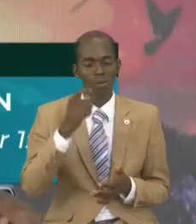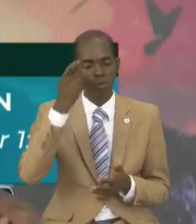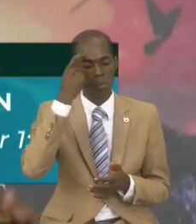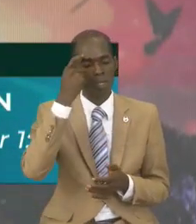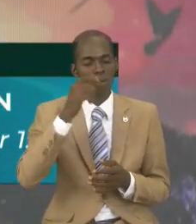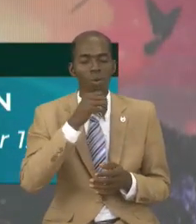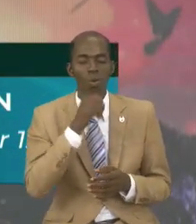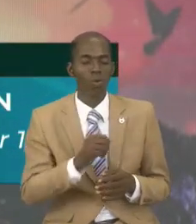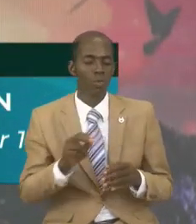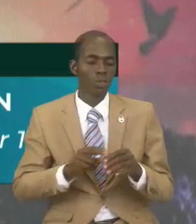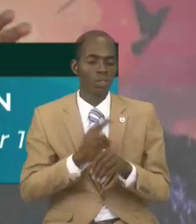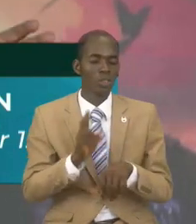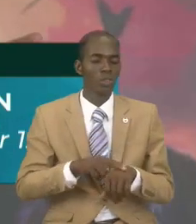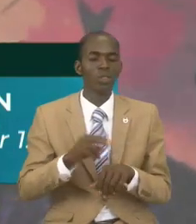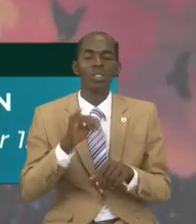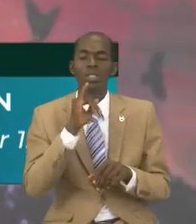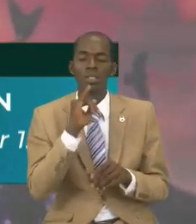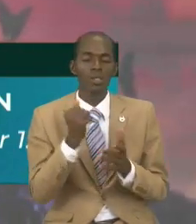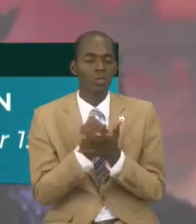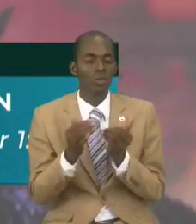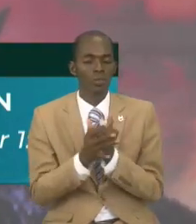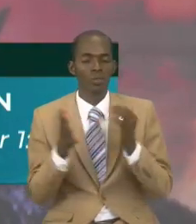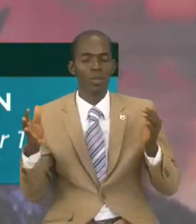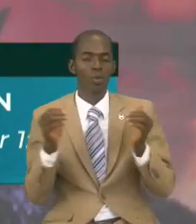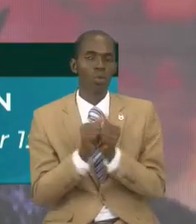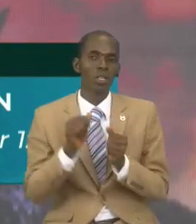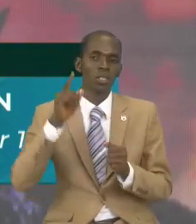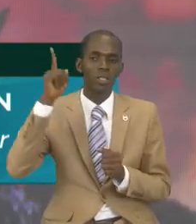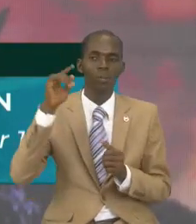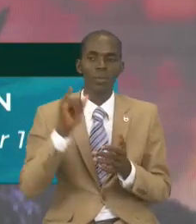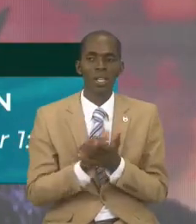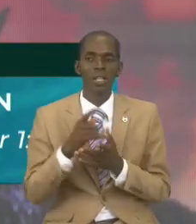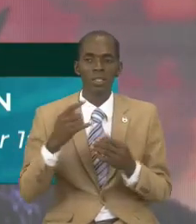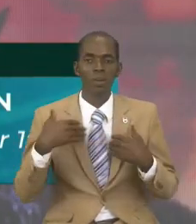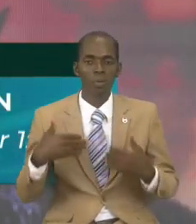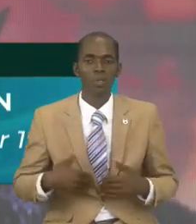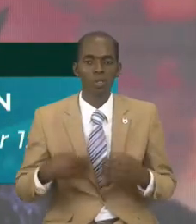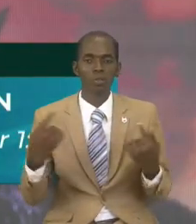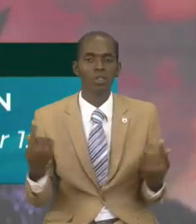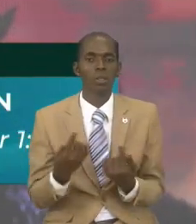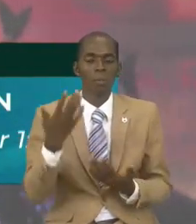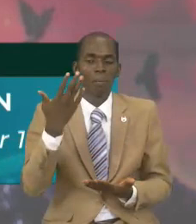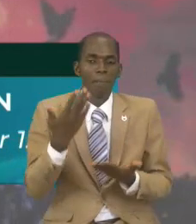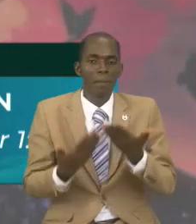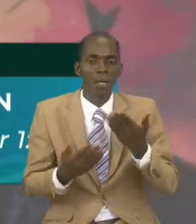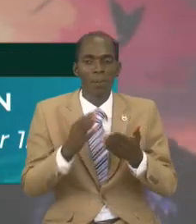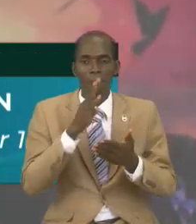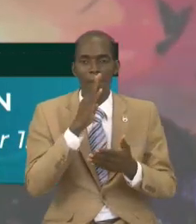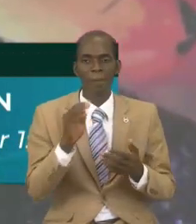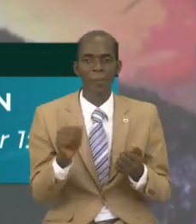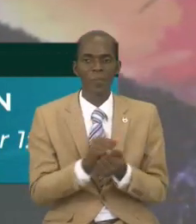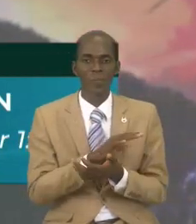him, that the body of sin might be destroyed, that